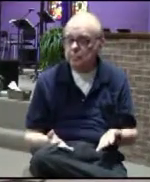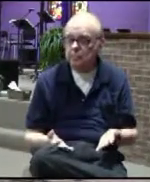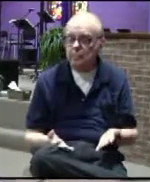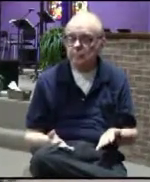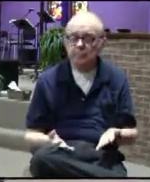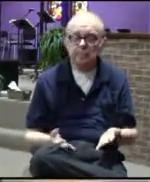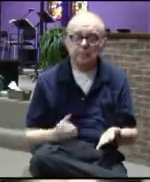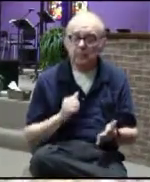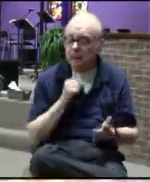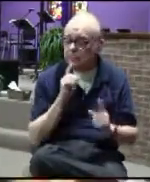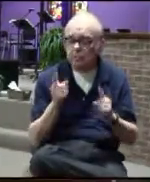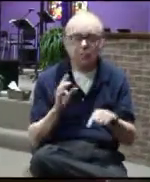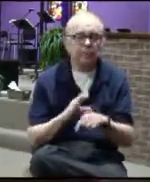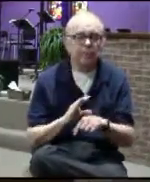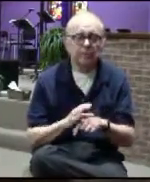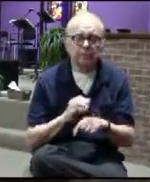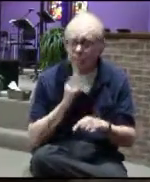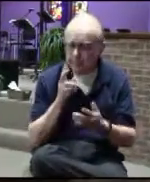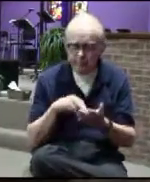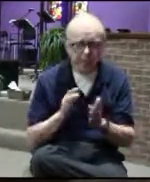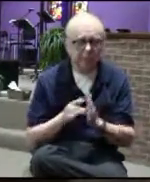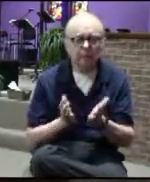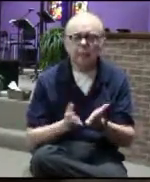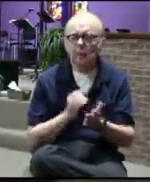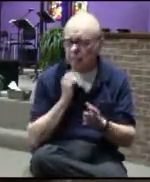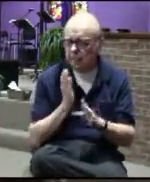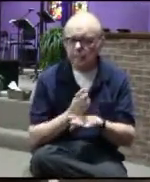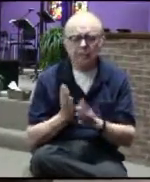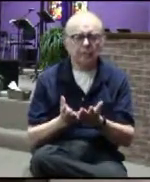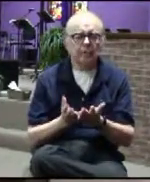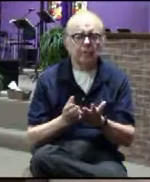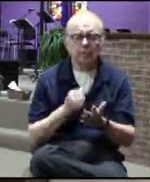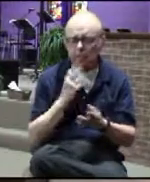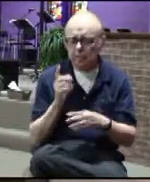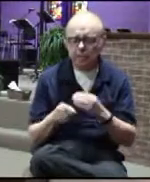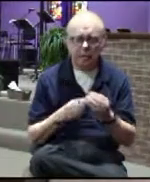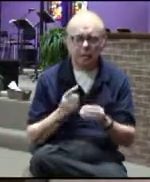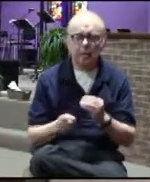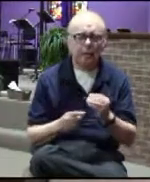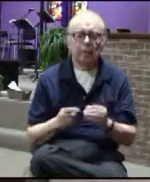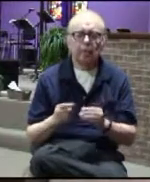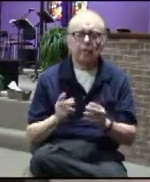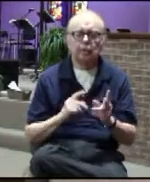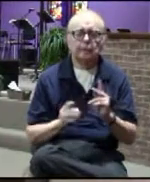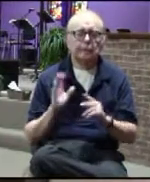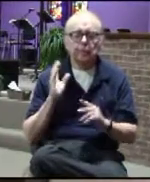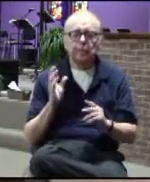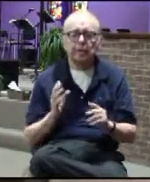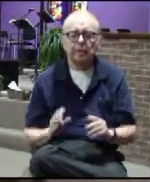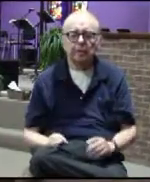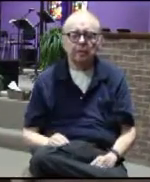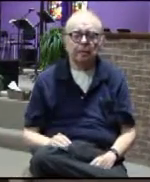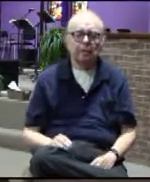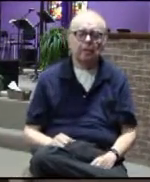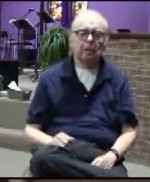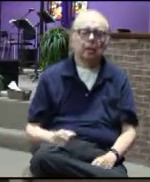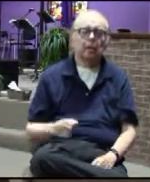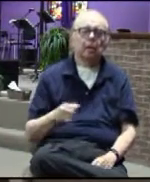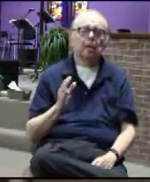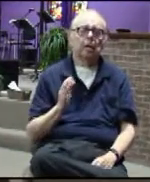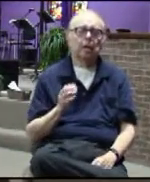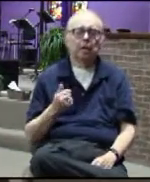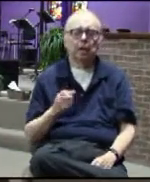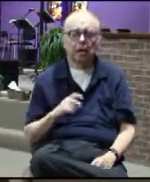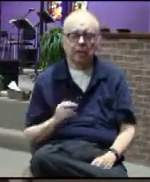don't go to church don't read your Bible don't pray don't listen to those people they're looney tunes they're gun toting